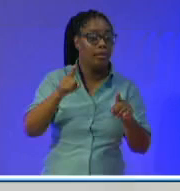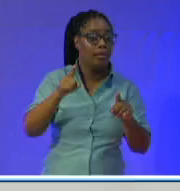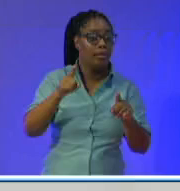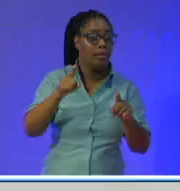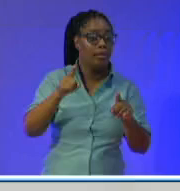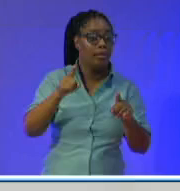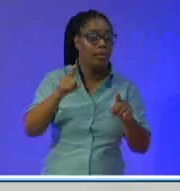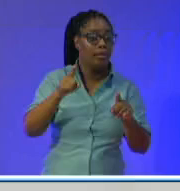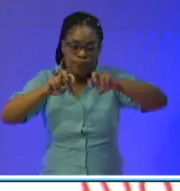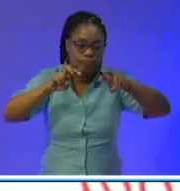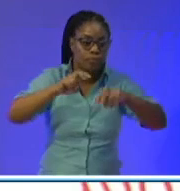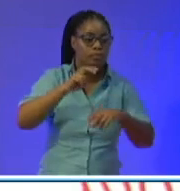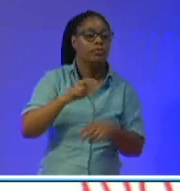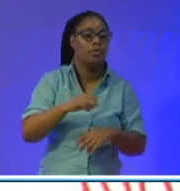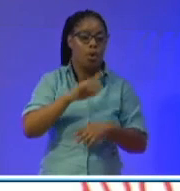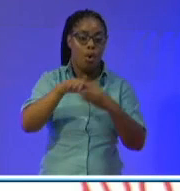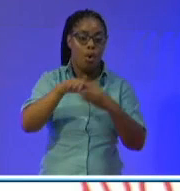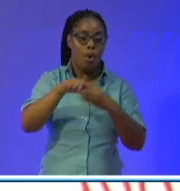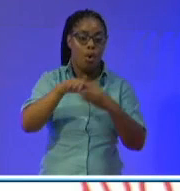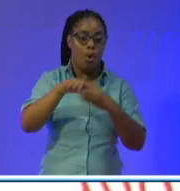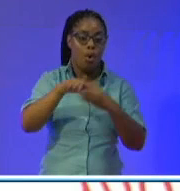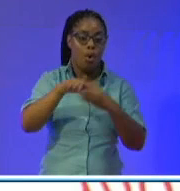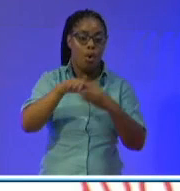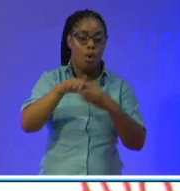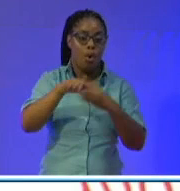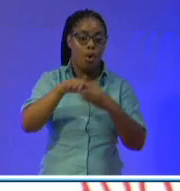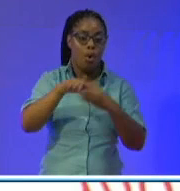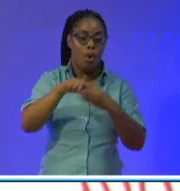Again, thank you for that excellent question.